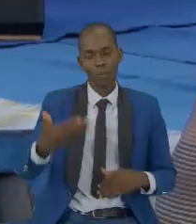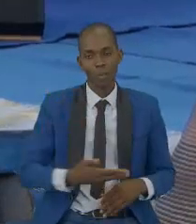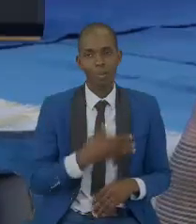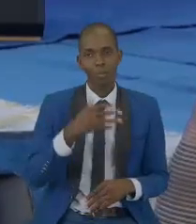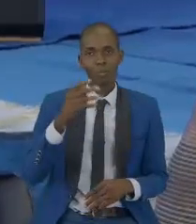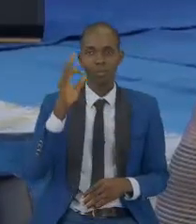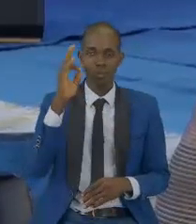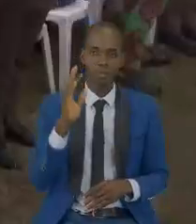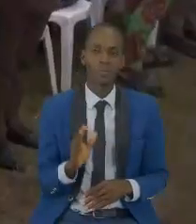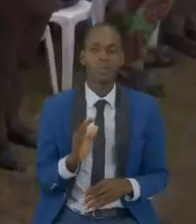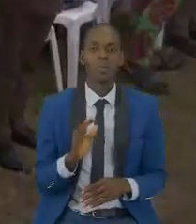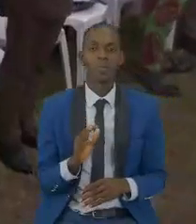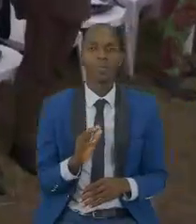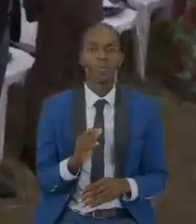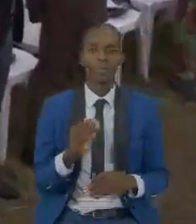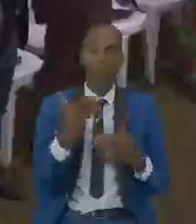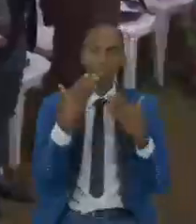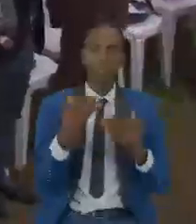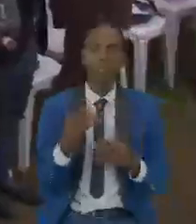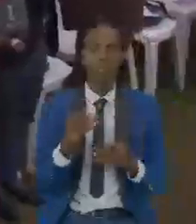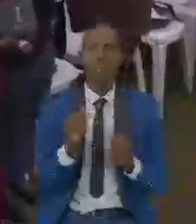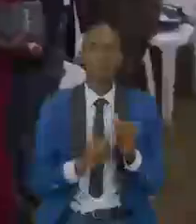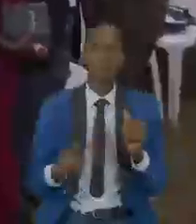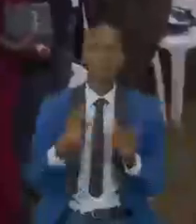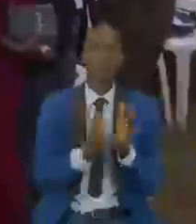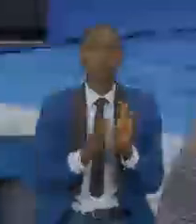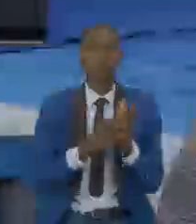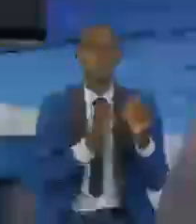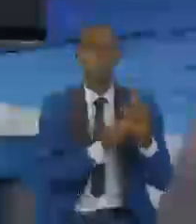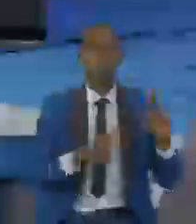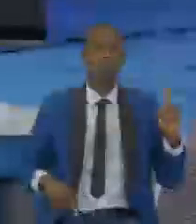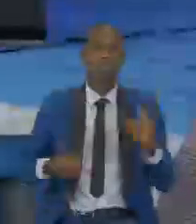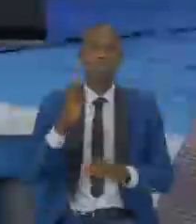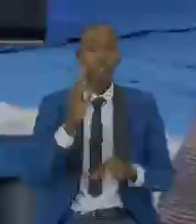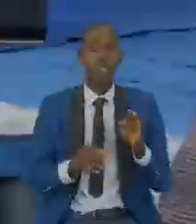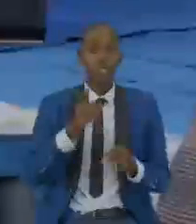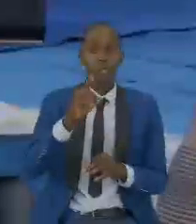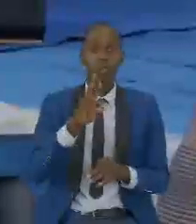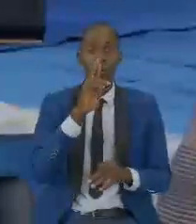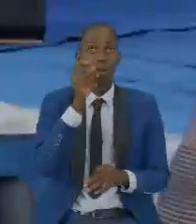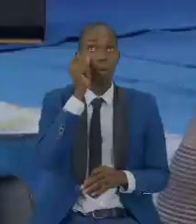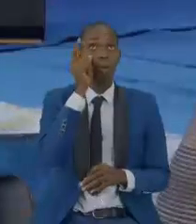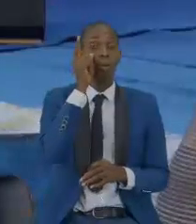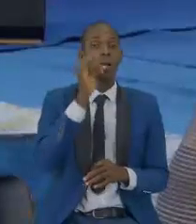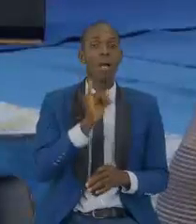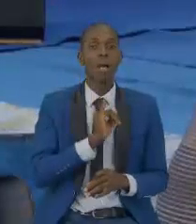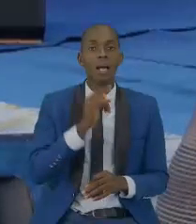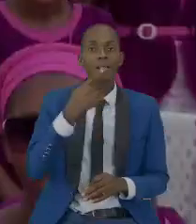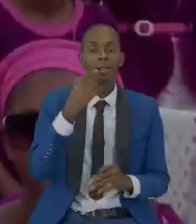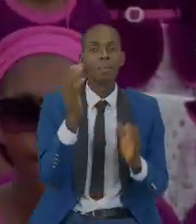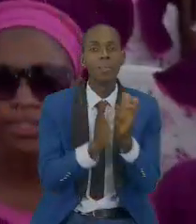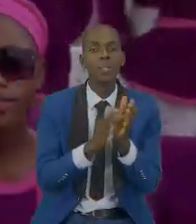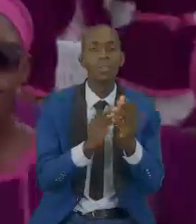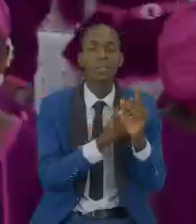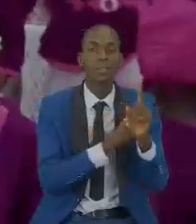Everybody praise the Lord. If you are awake at the Alpha location, I said praise the